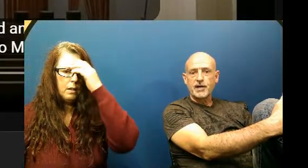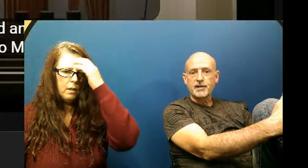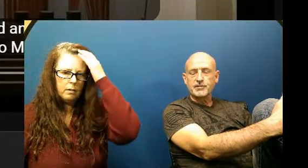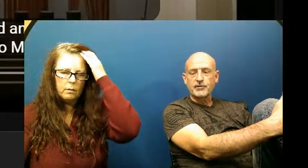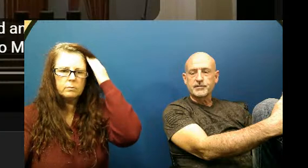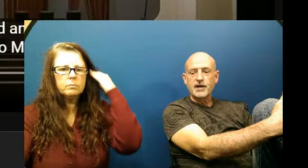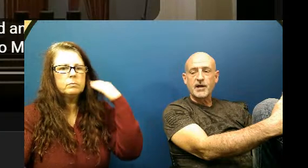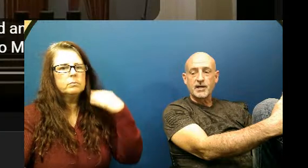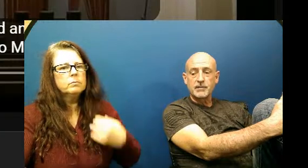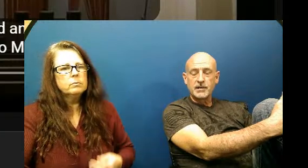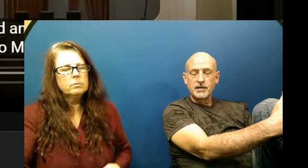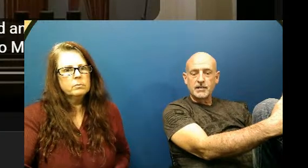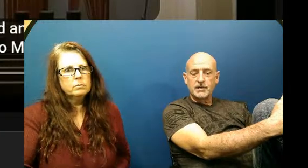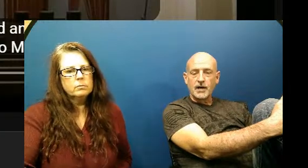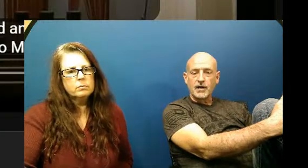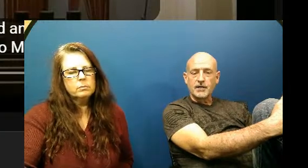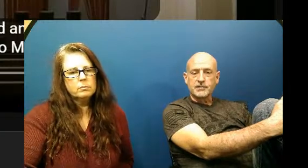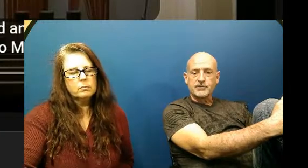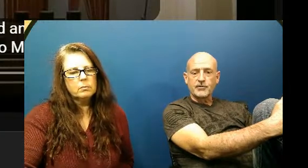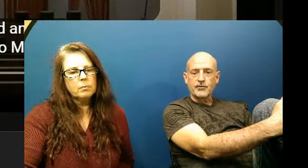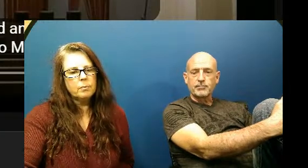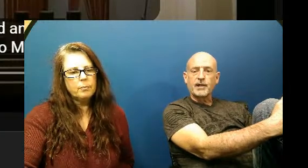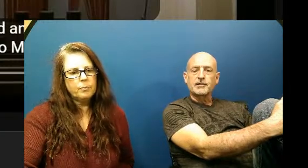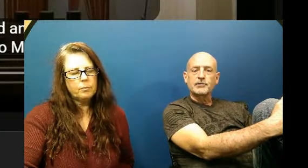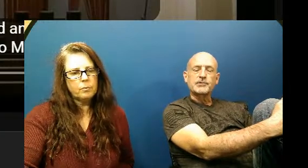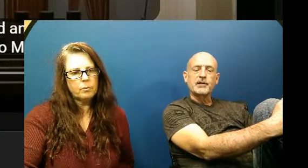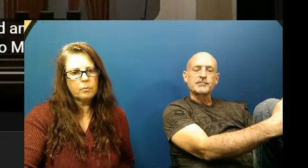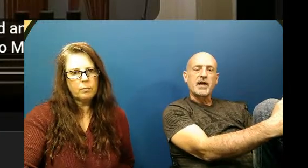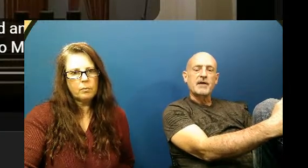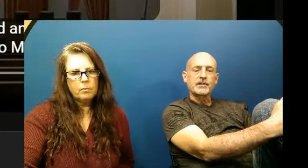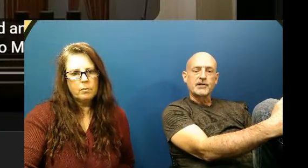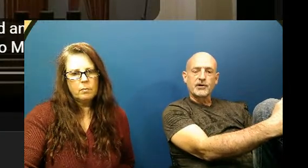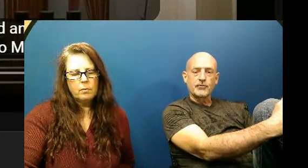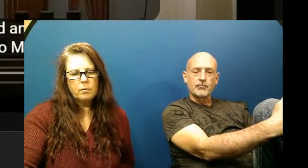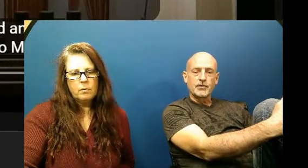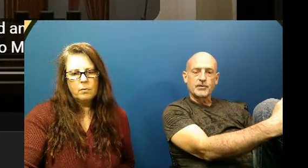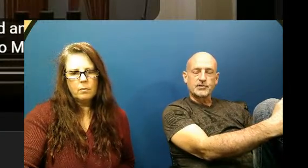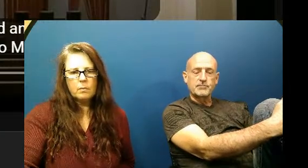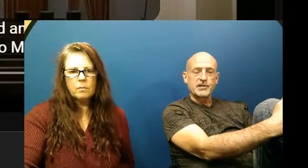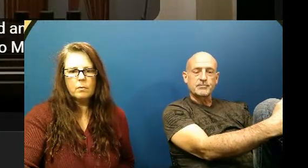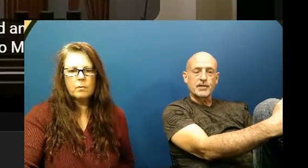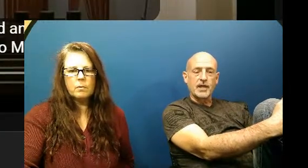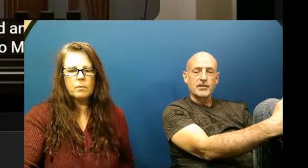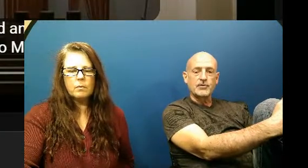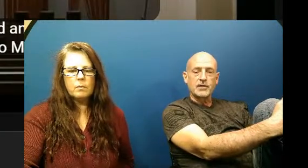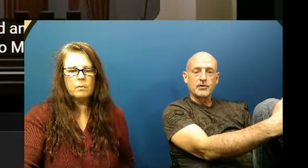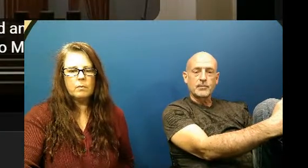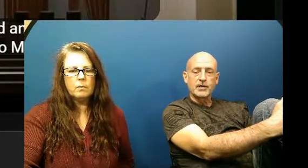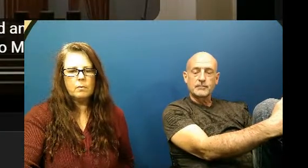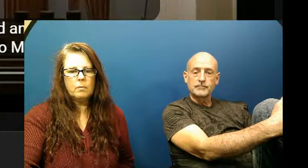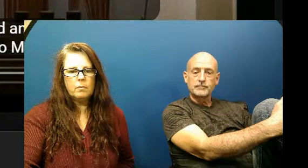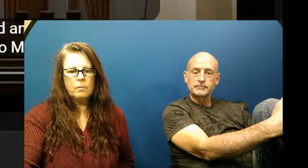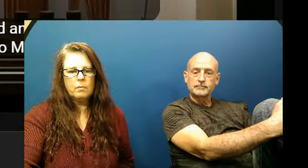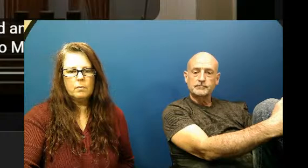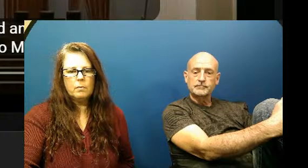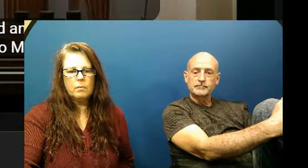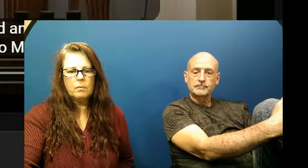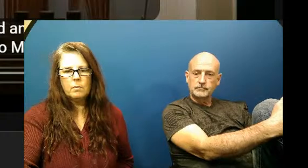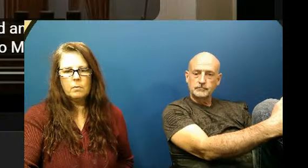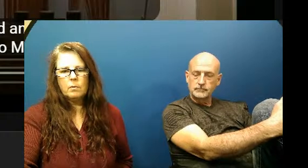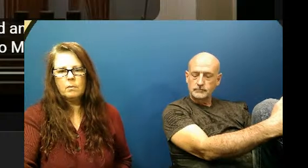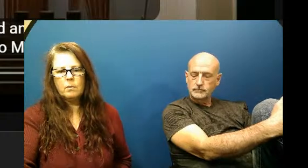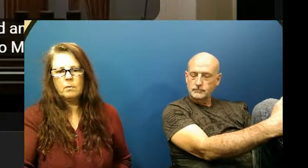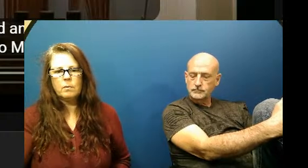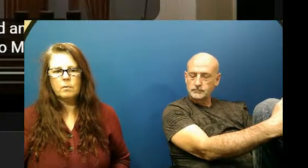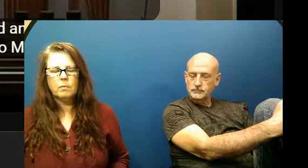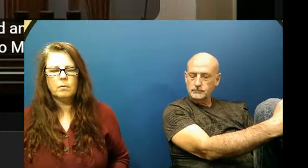They apply this all the time. And so they're playing a little devil's advocate here in the speech, but I know they know better. That's